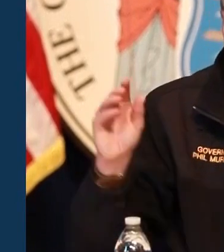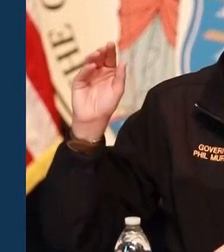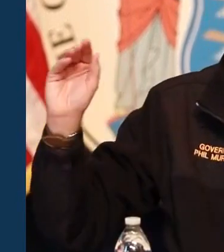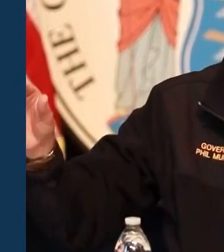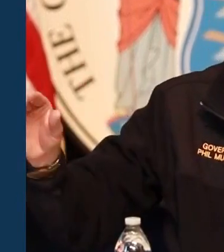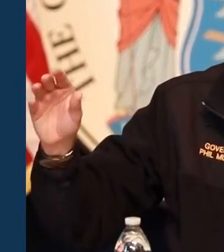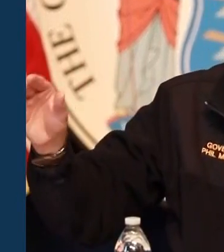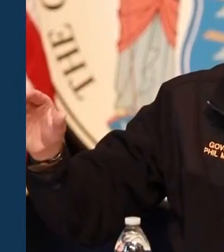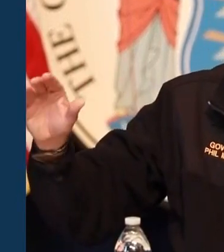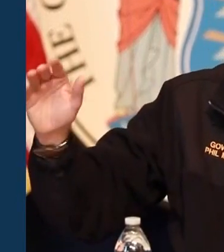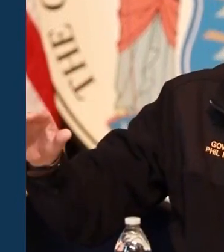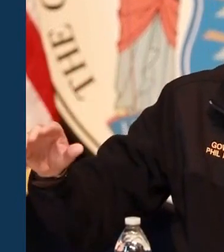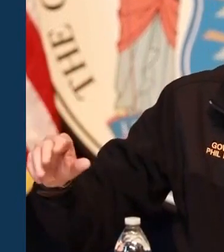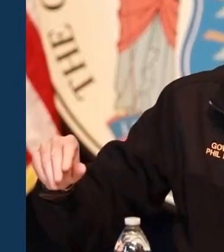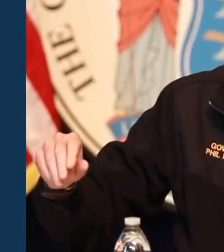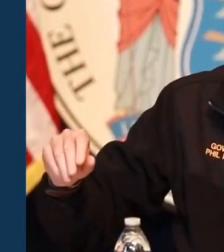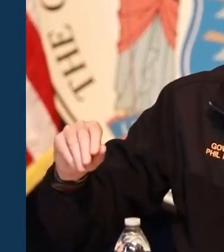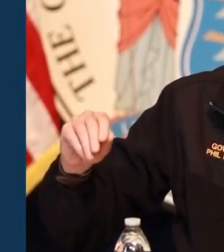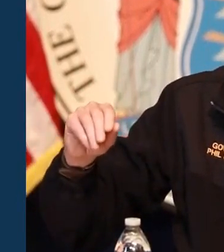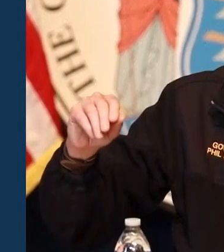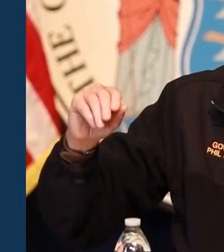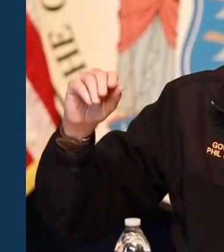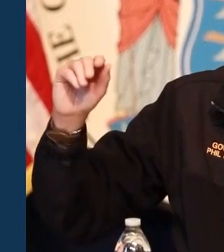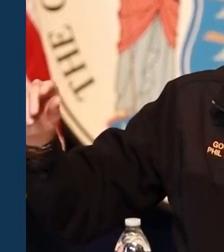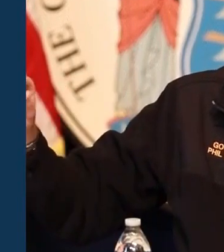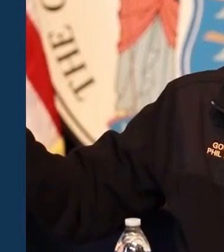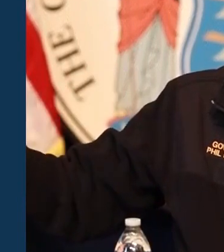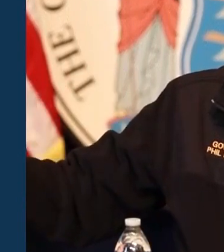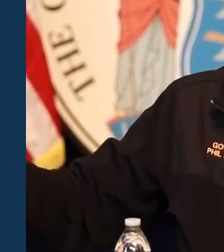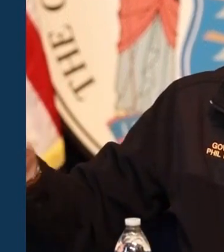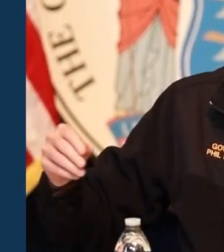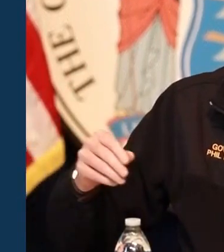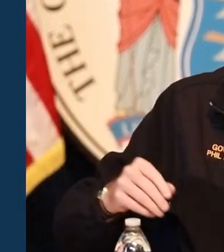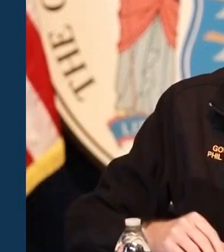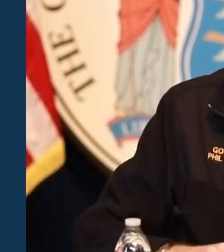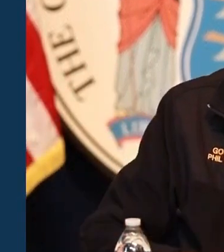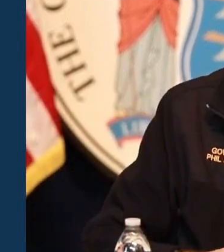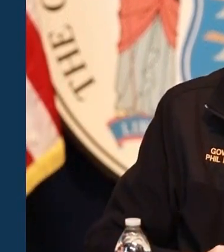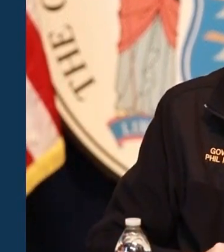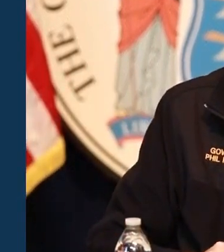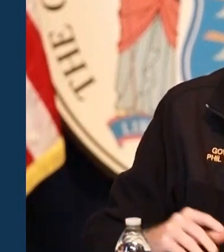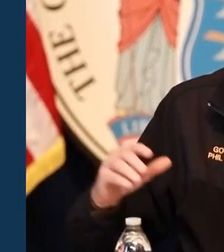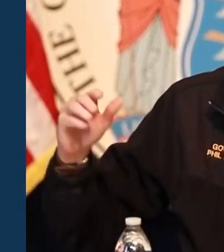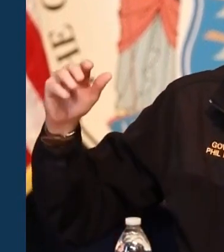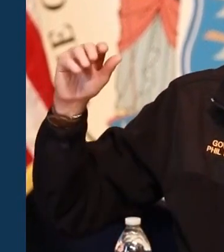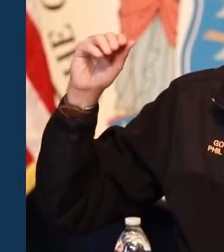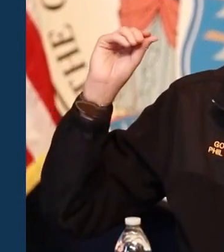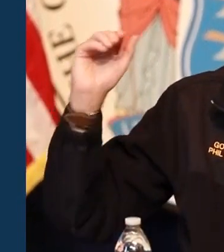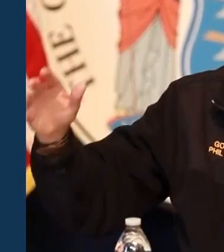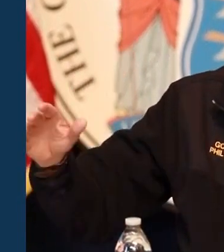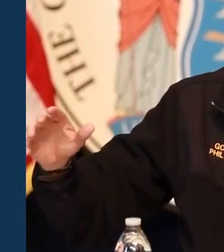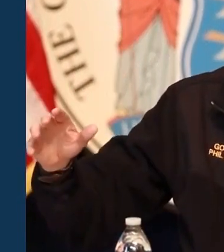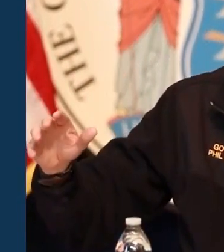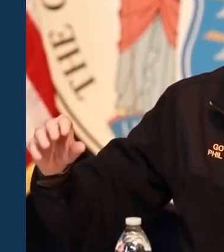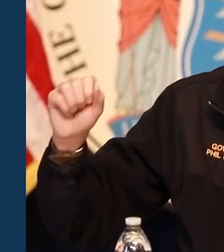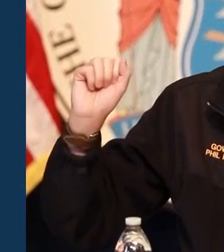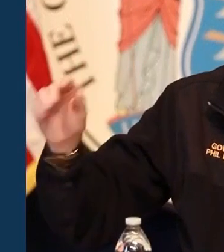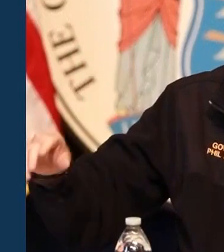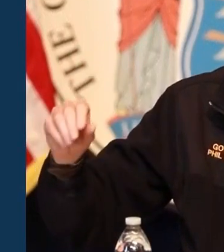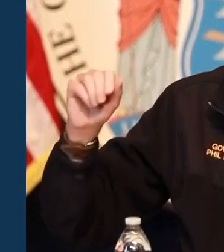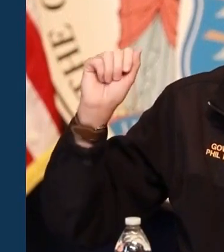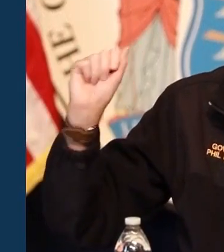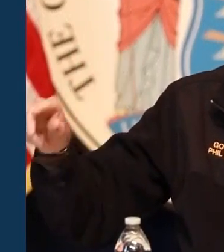while our extraordinary, heroic healthcare workers and our teams represented by Judy and Ed and Pat and others will build out our